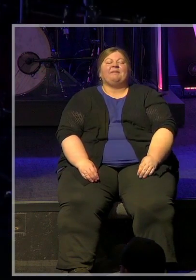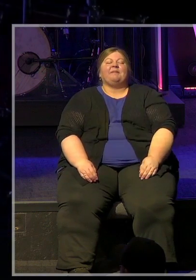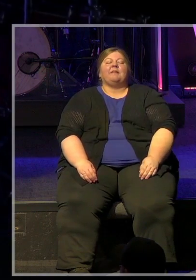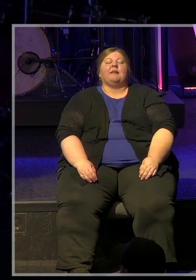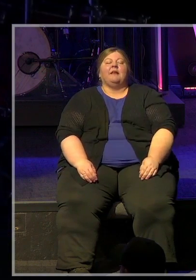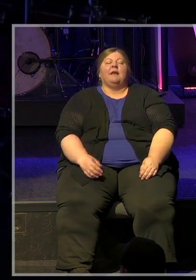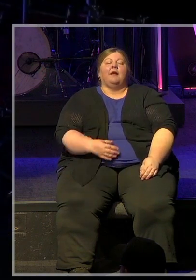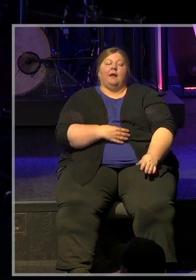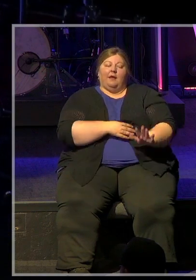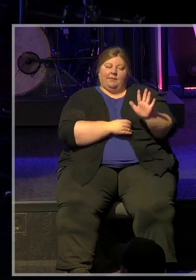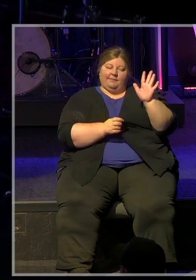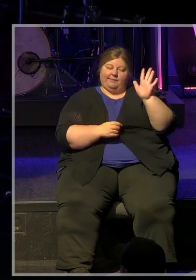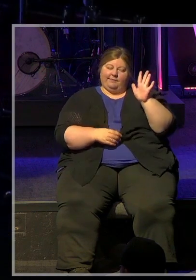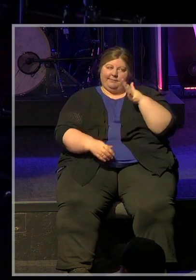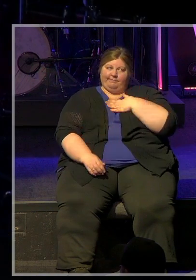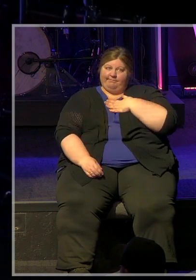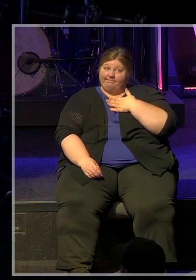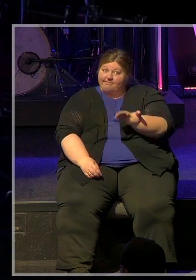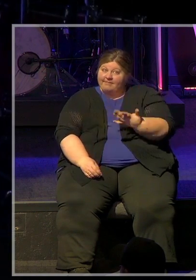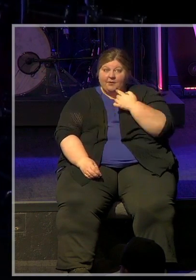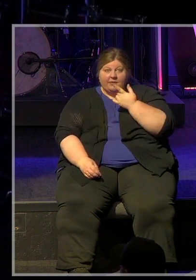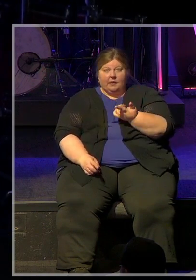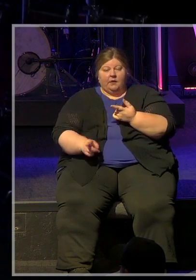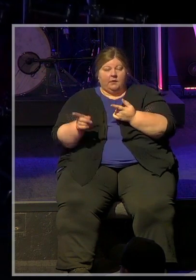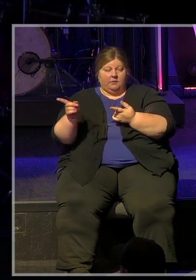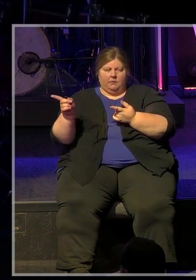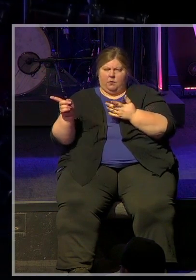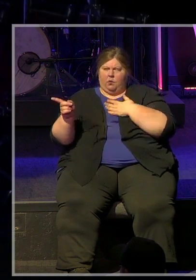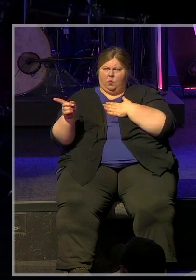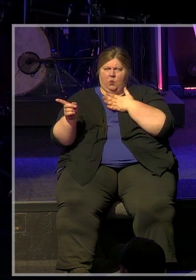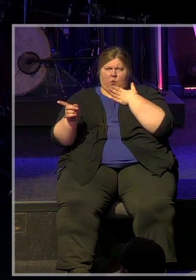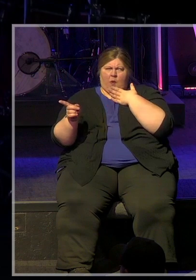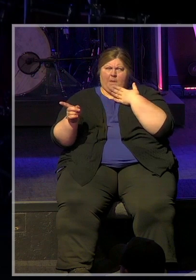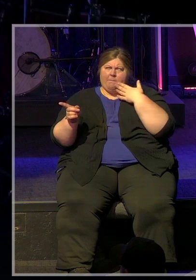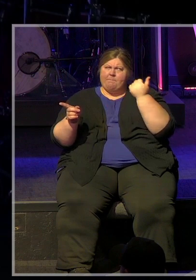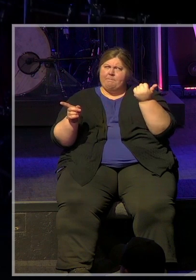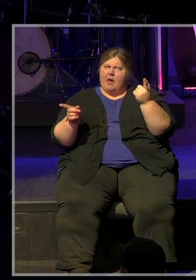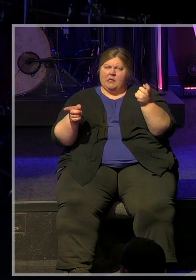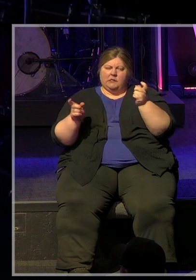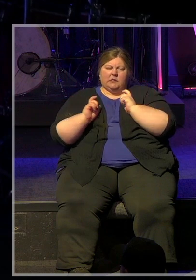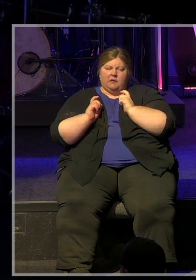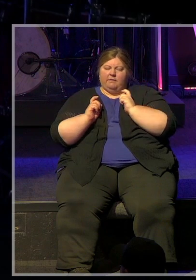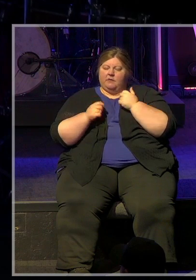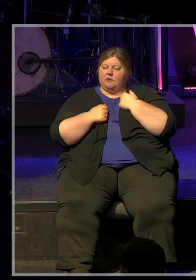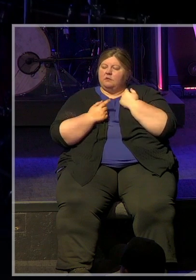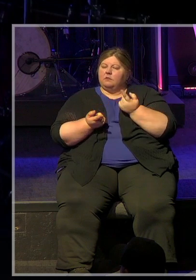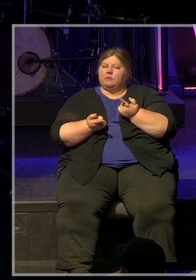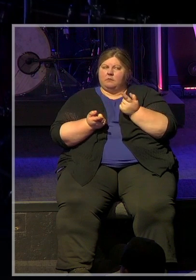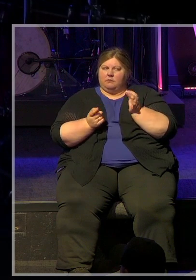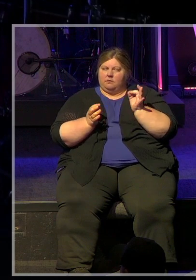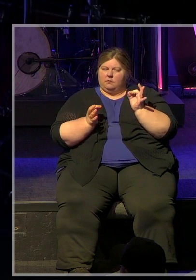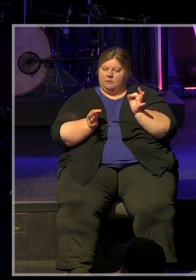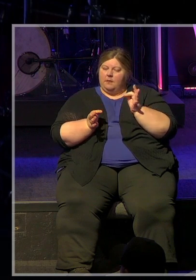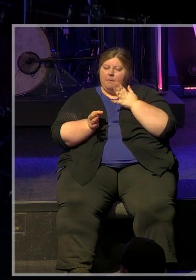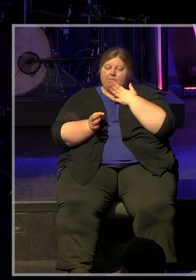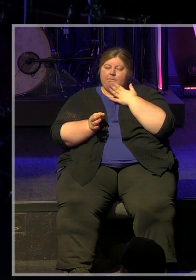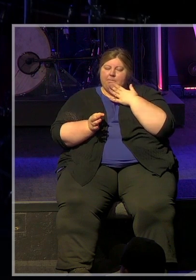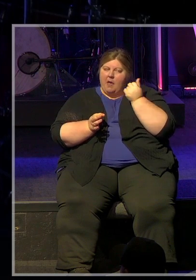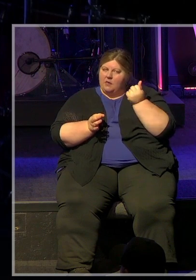I will be the first one to tell you, Shannon has been the best gift that God has ever given me. the best